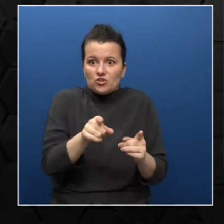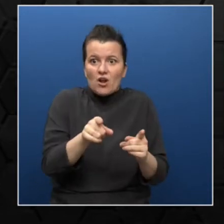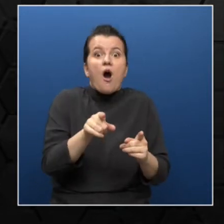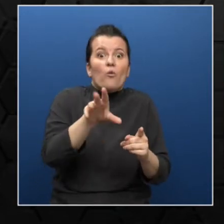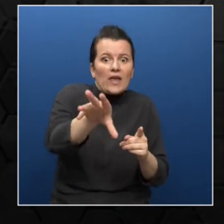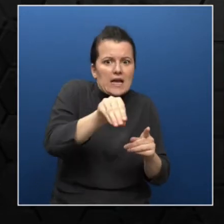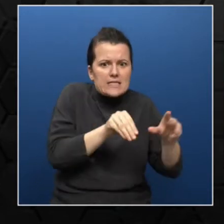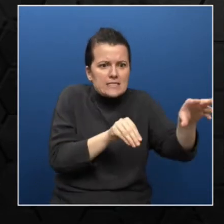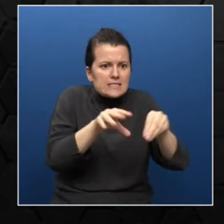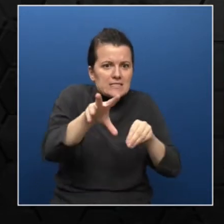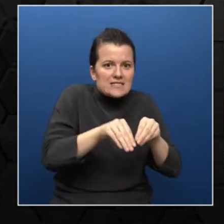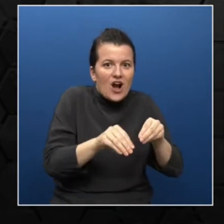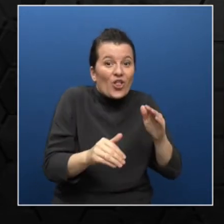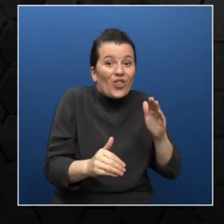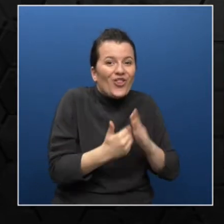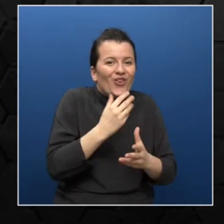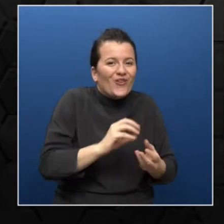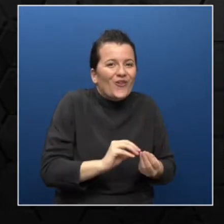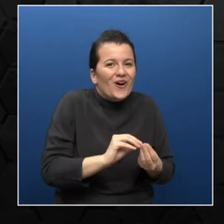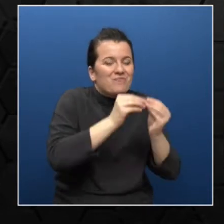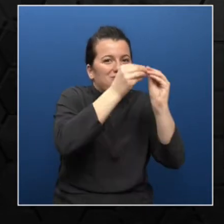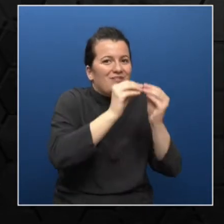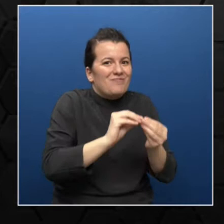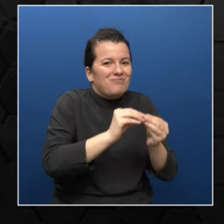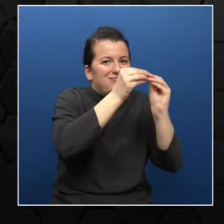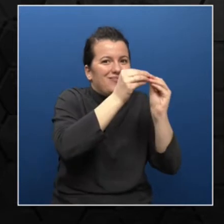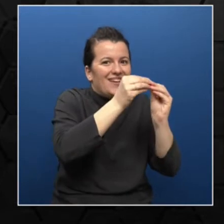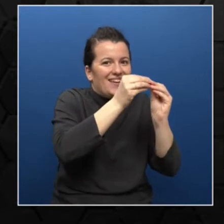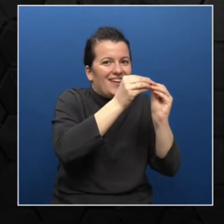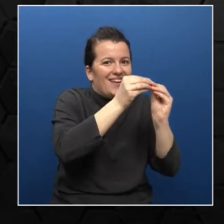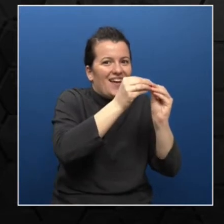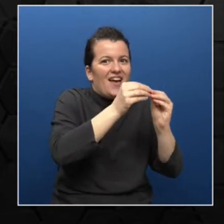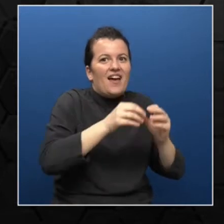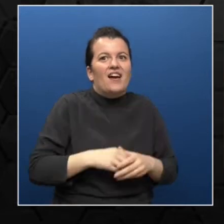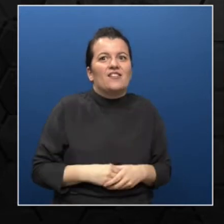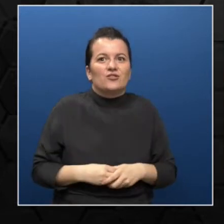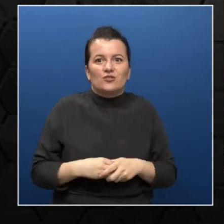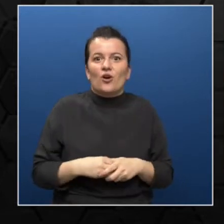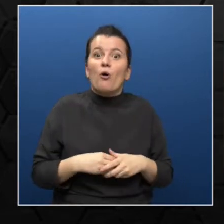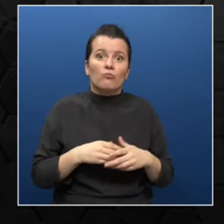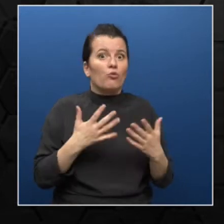So one way you can think of this is engineers use our existing